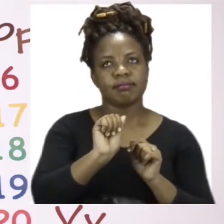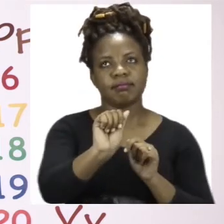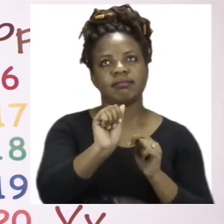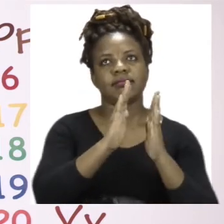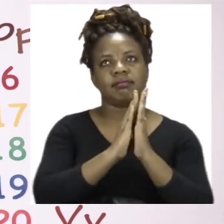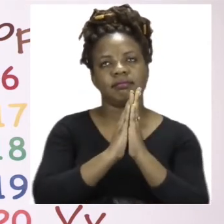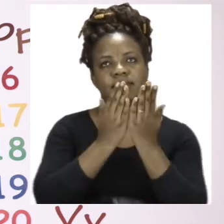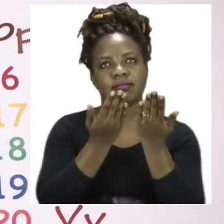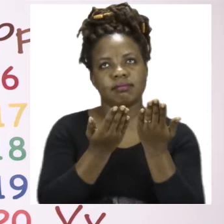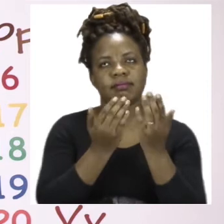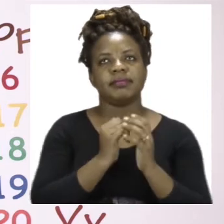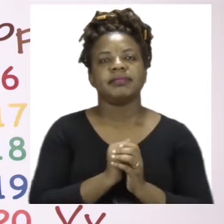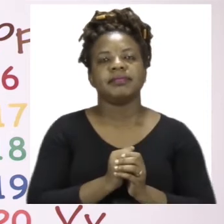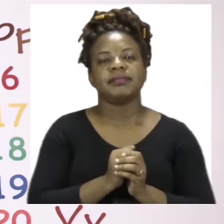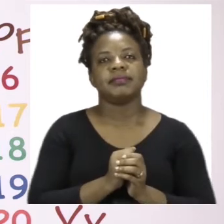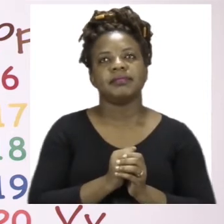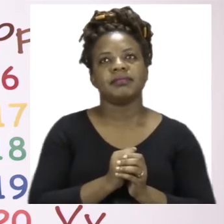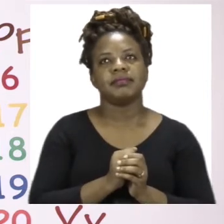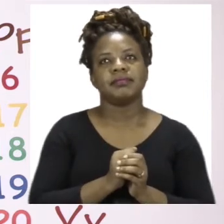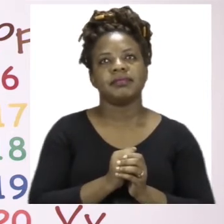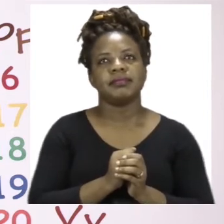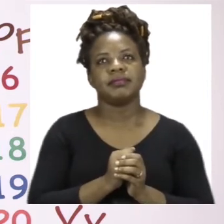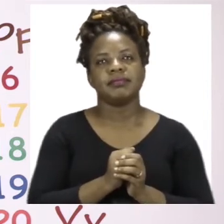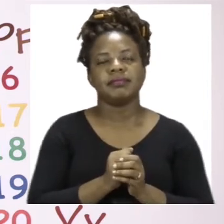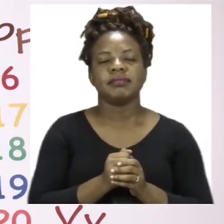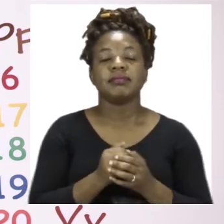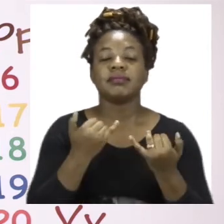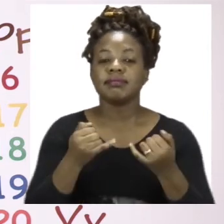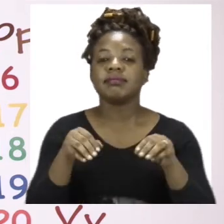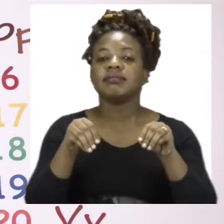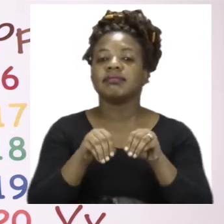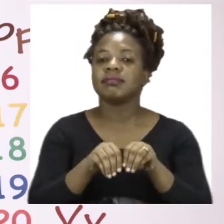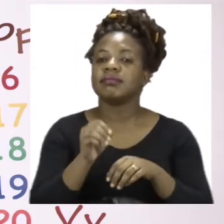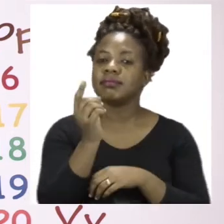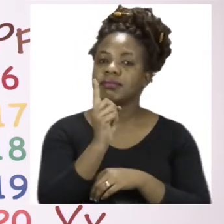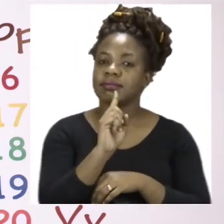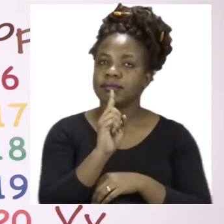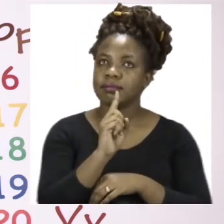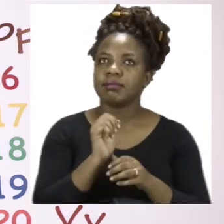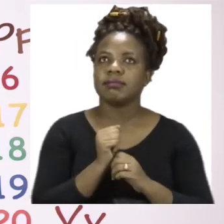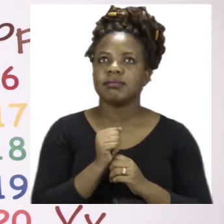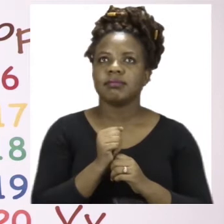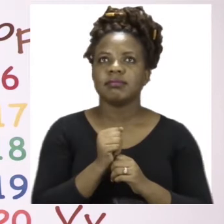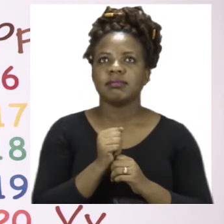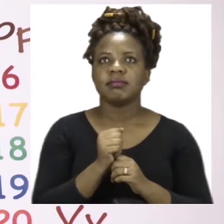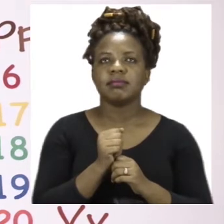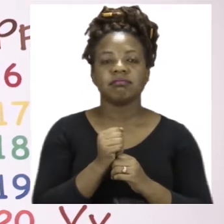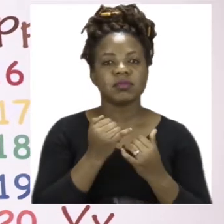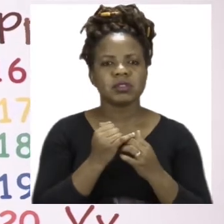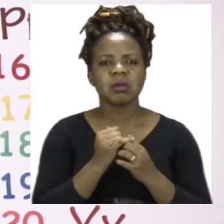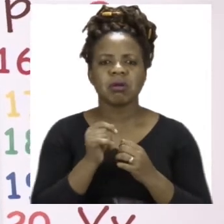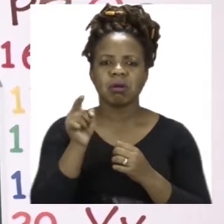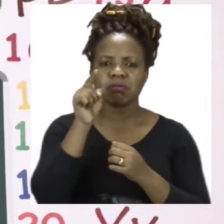in your booklet. So what we are going to do now is we are going to look for words on